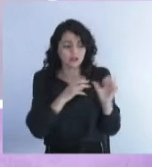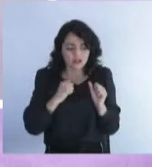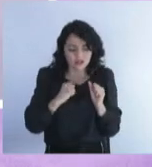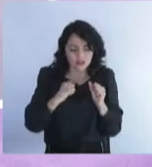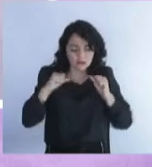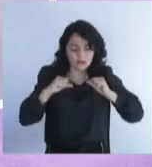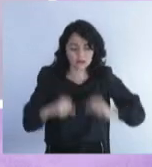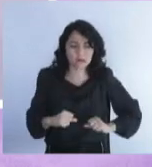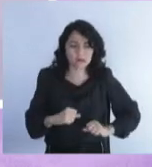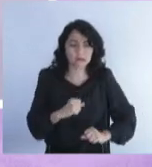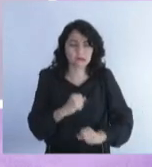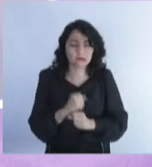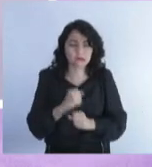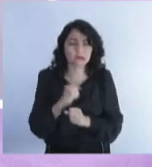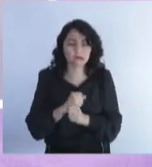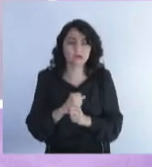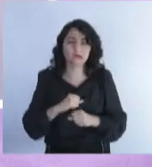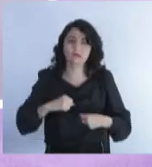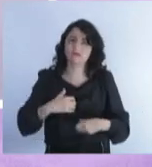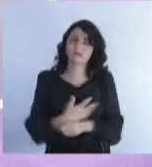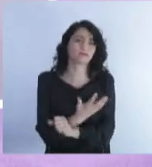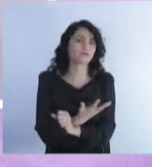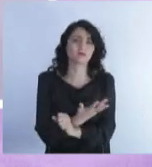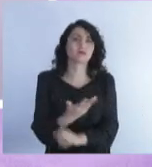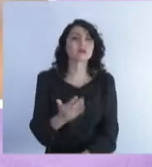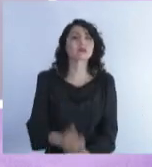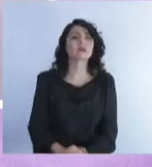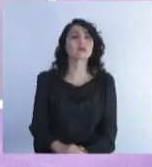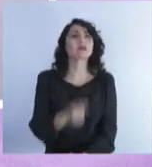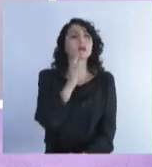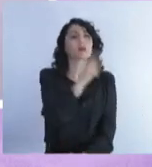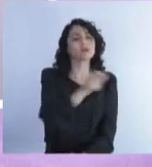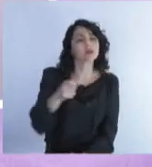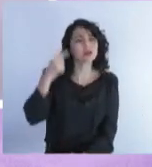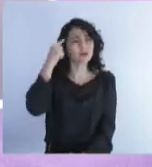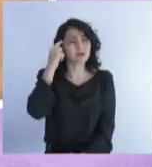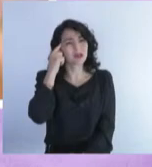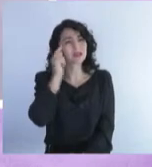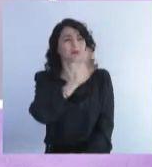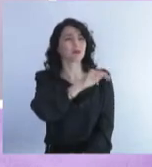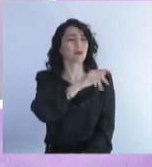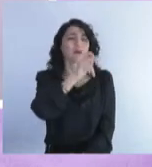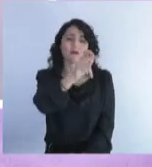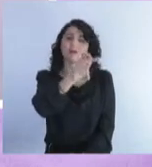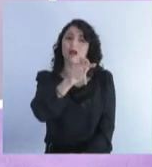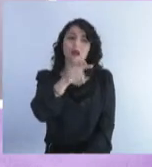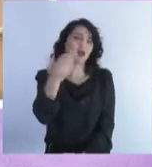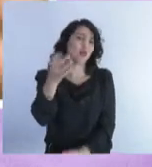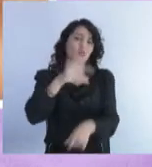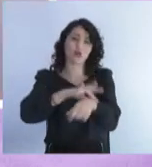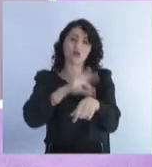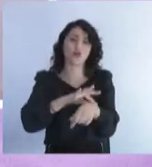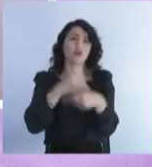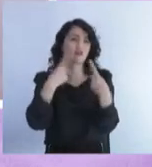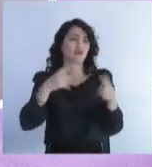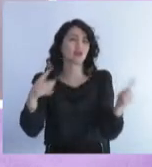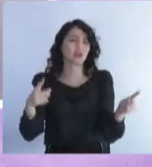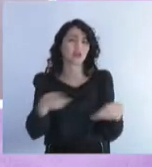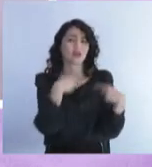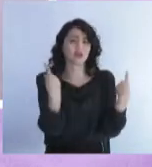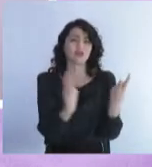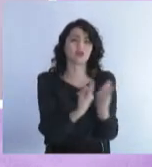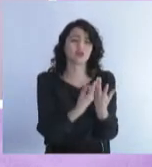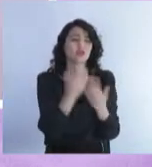and their performance goes down. And I think this applies to parents, to teachers, to doctors and nurses. Anywhere there's a